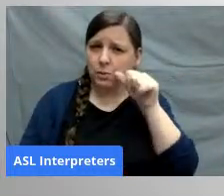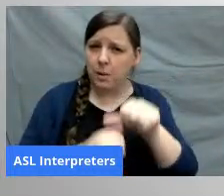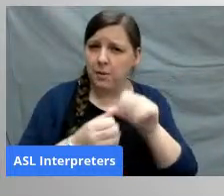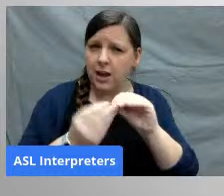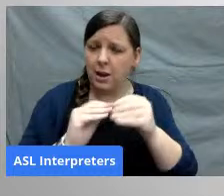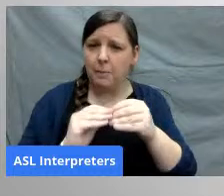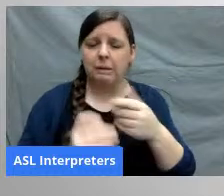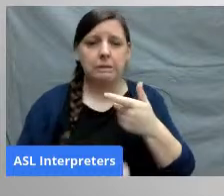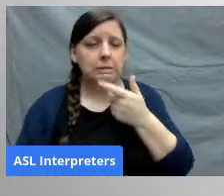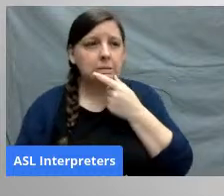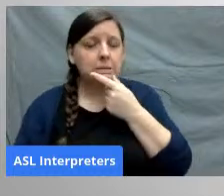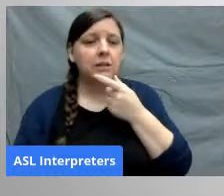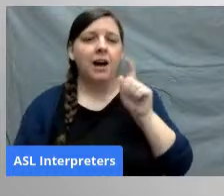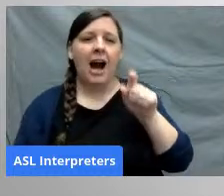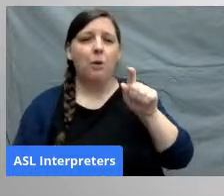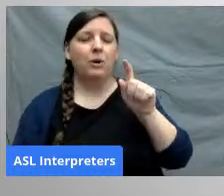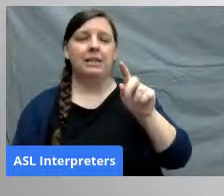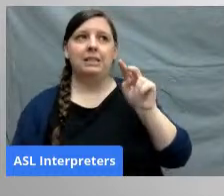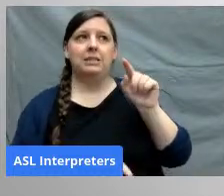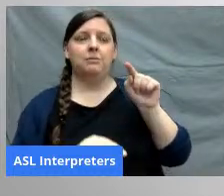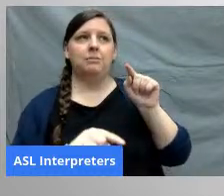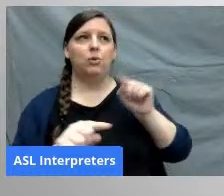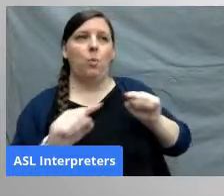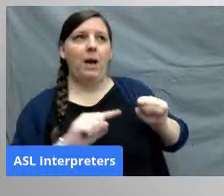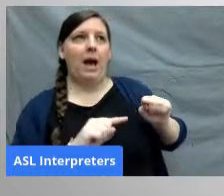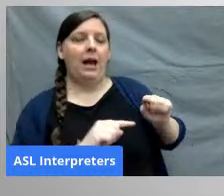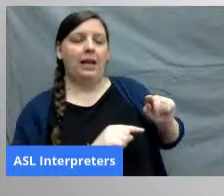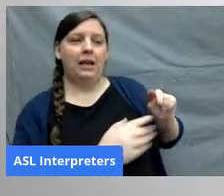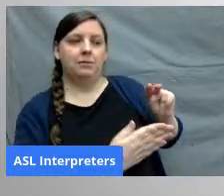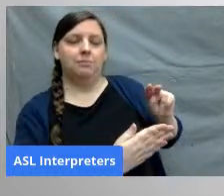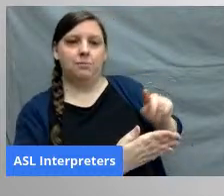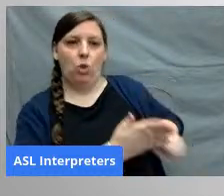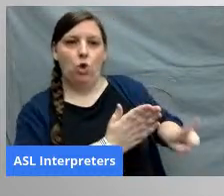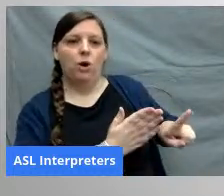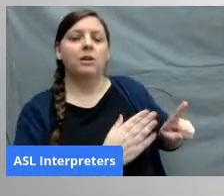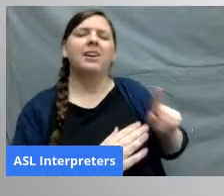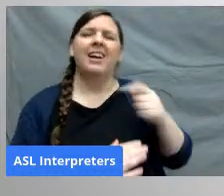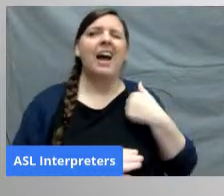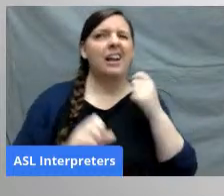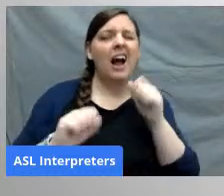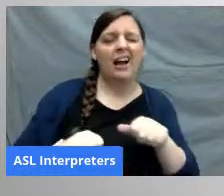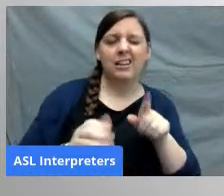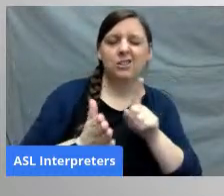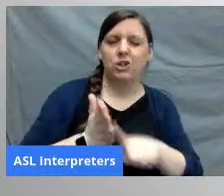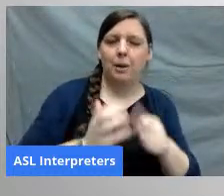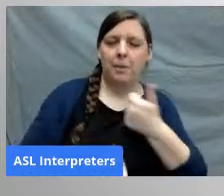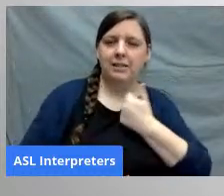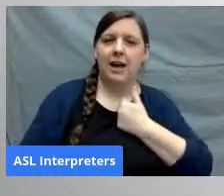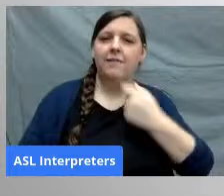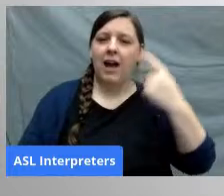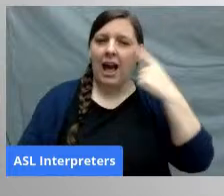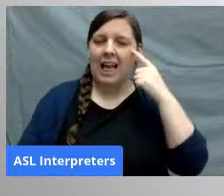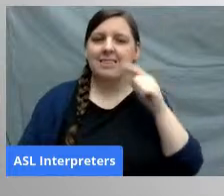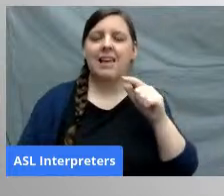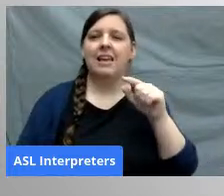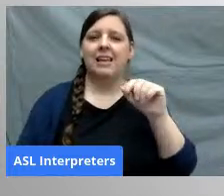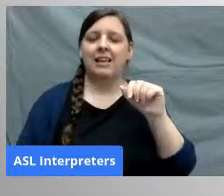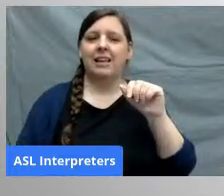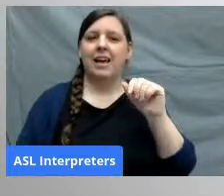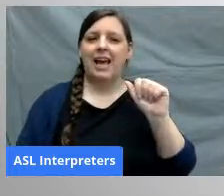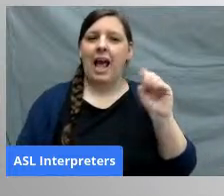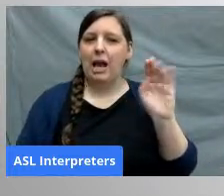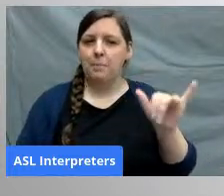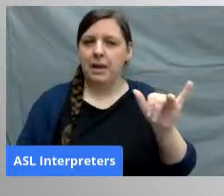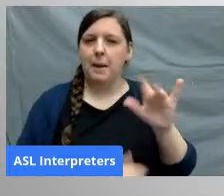I would have to go back and look. Okay. I can go back and take a look at that presentation. I think Nurse Amy may have mentioned it then. I